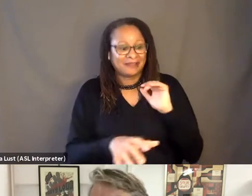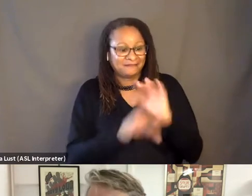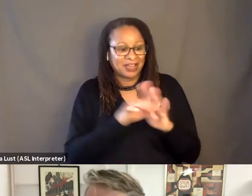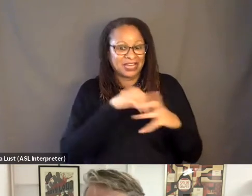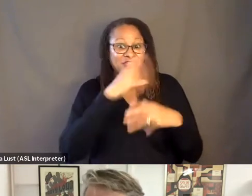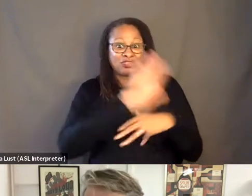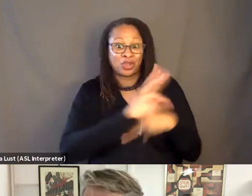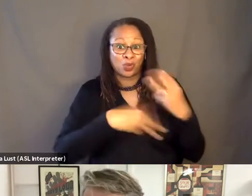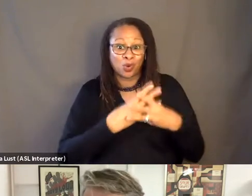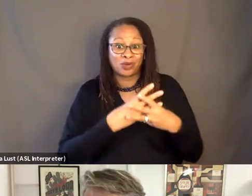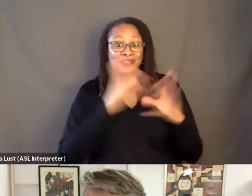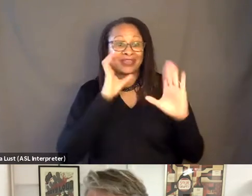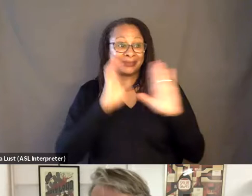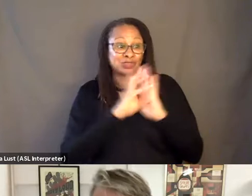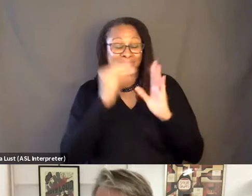sounds